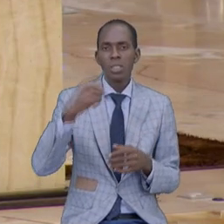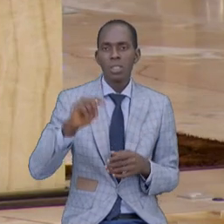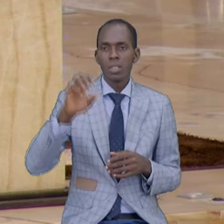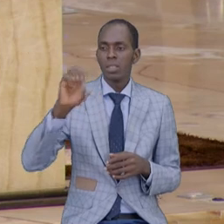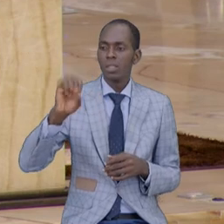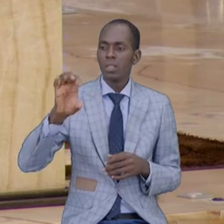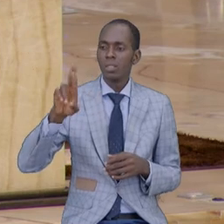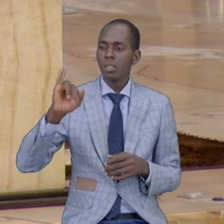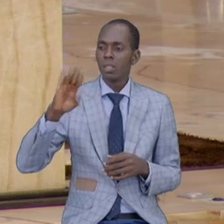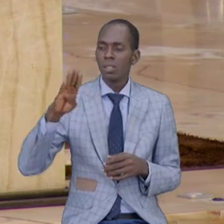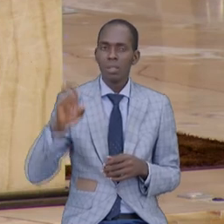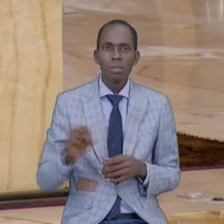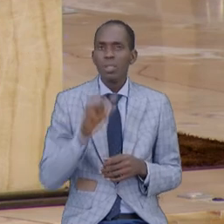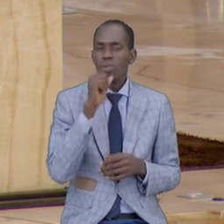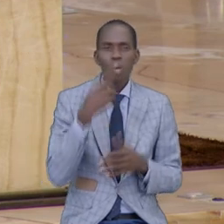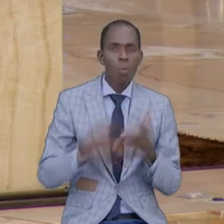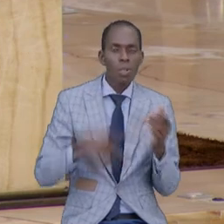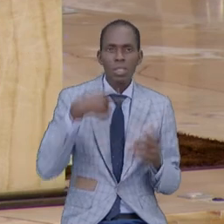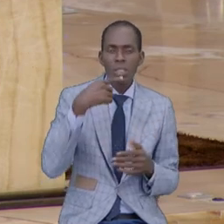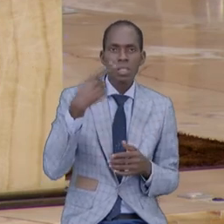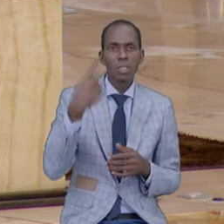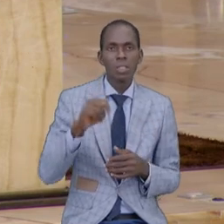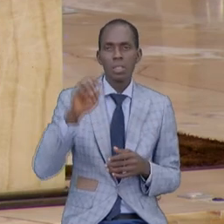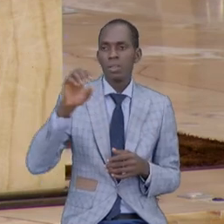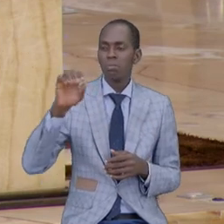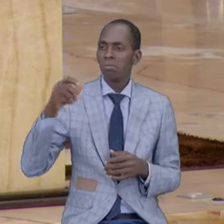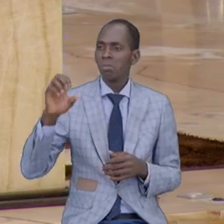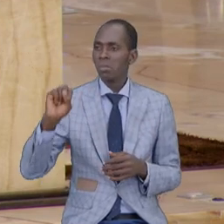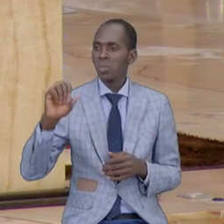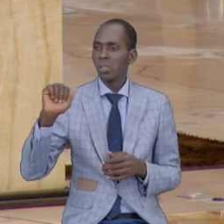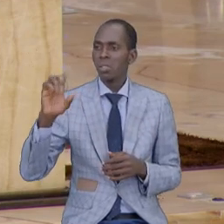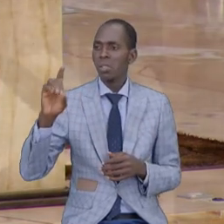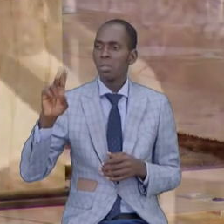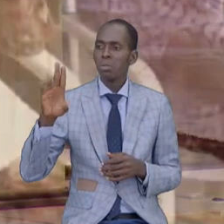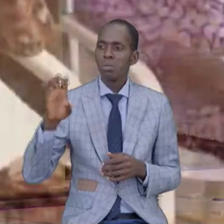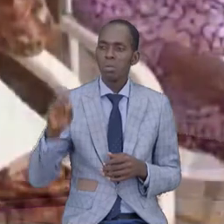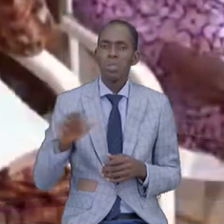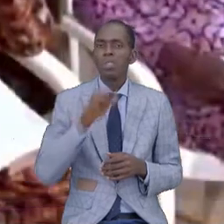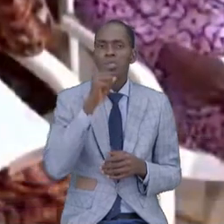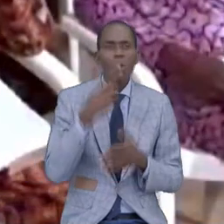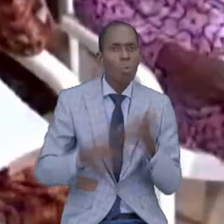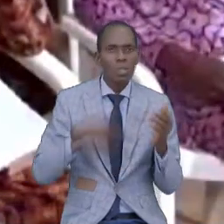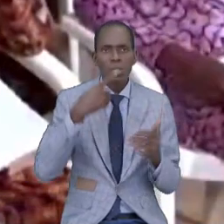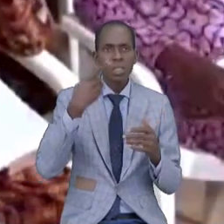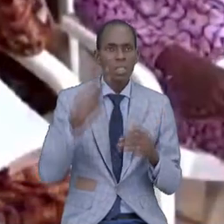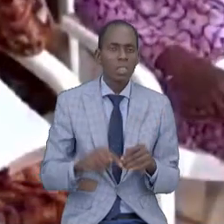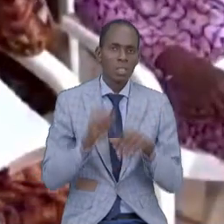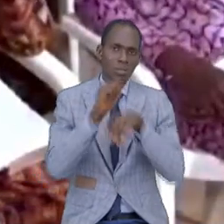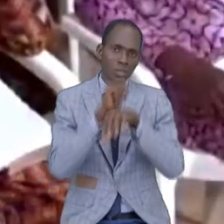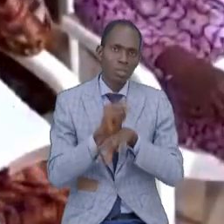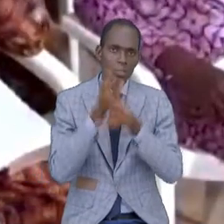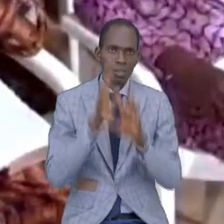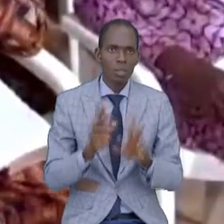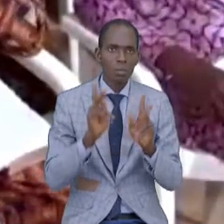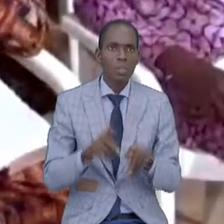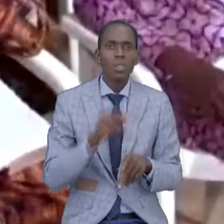says the Sadducees, what says the traditionalist, what says the denomination,